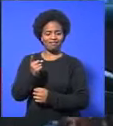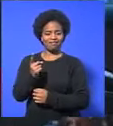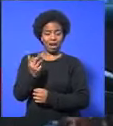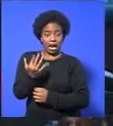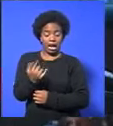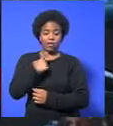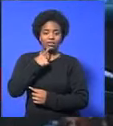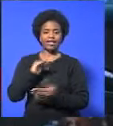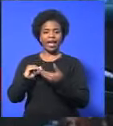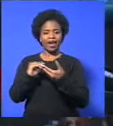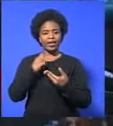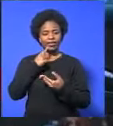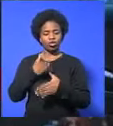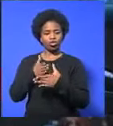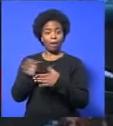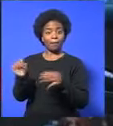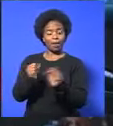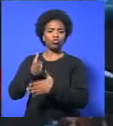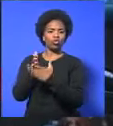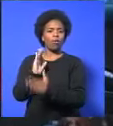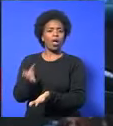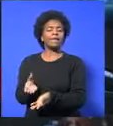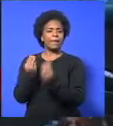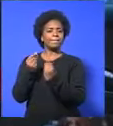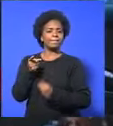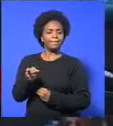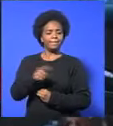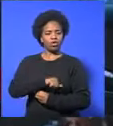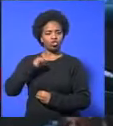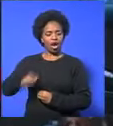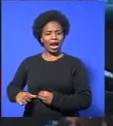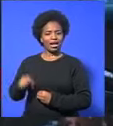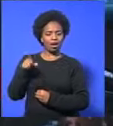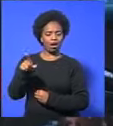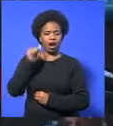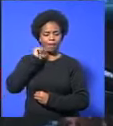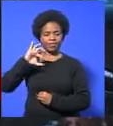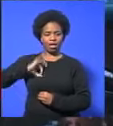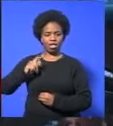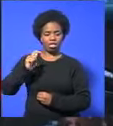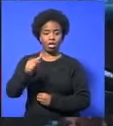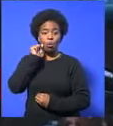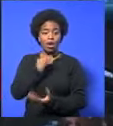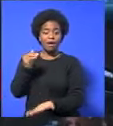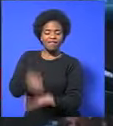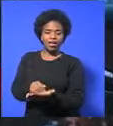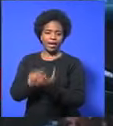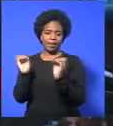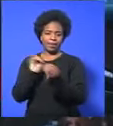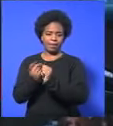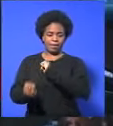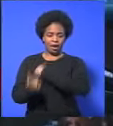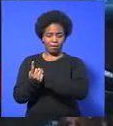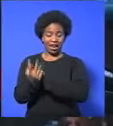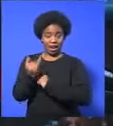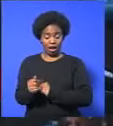An agent who recruited them, promising work visas and jobs for an upfront fee, did not deliver on either and has since been